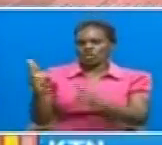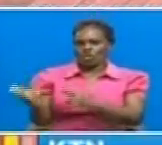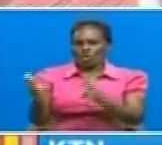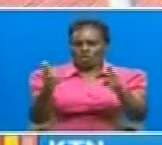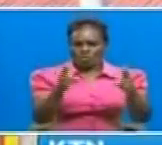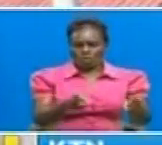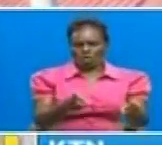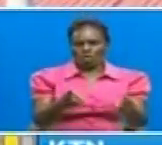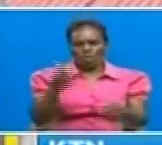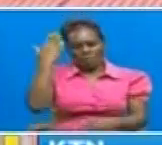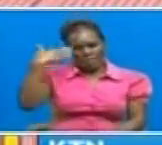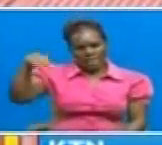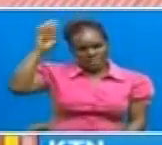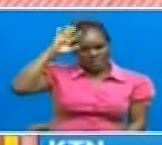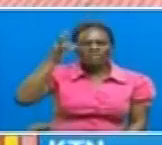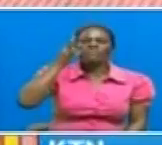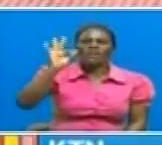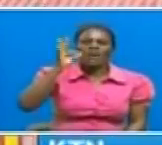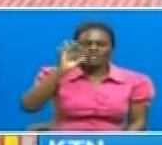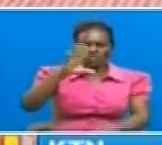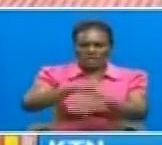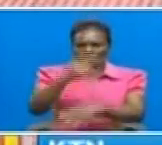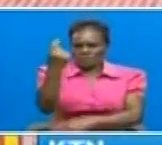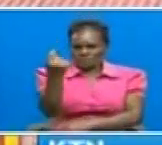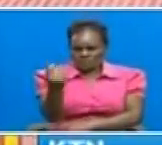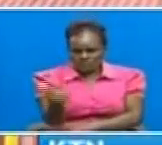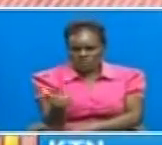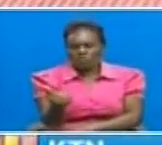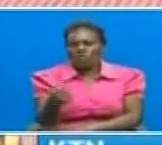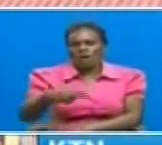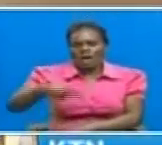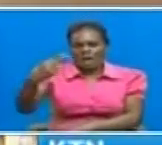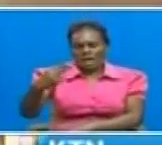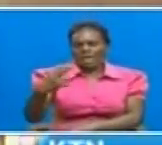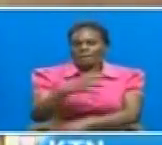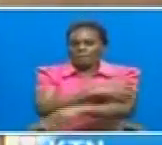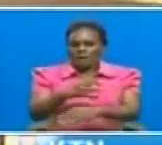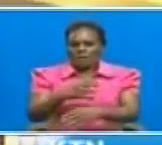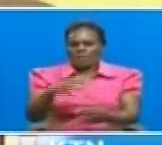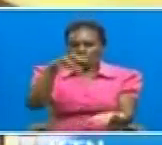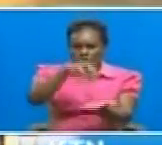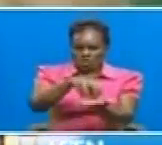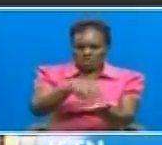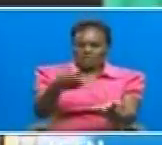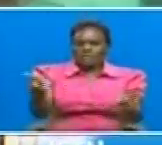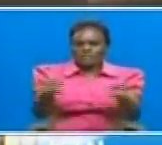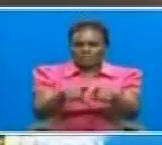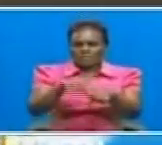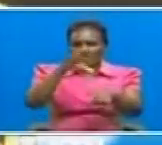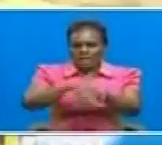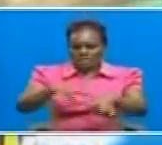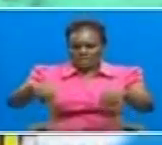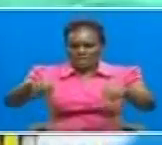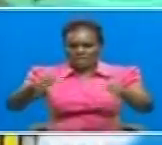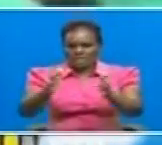countries like Brazil and France to get fuel that has a higher energy content. Producing this uses cellulose found in grass